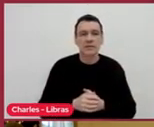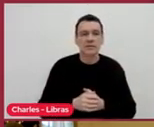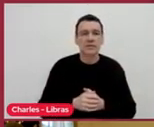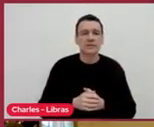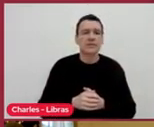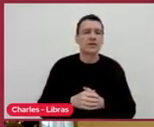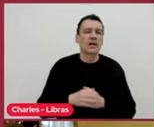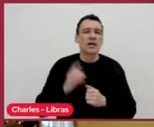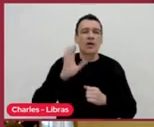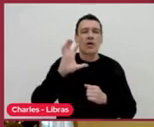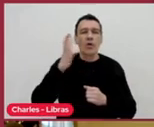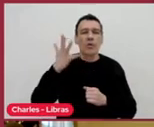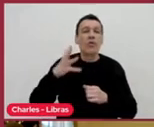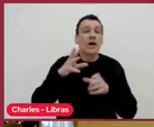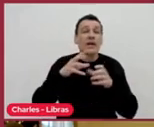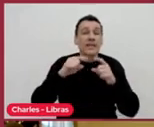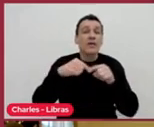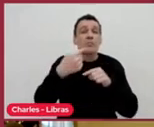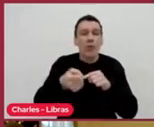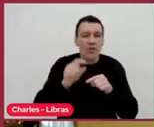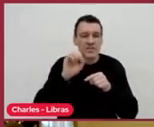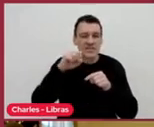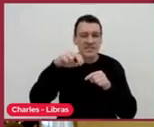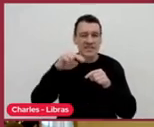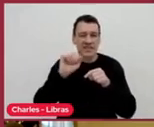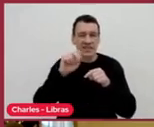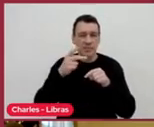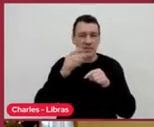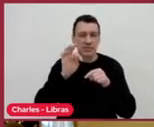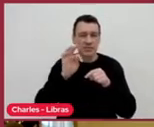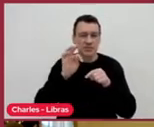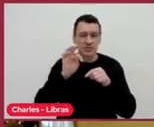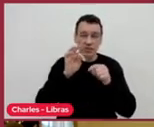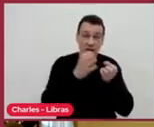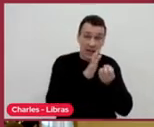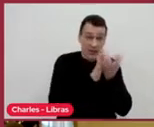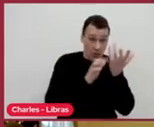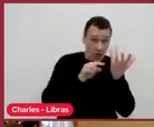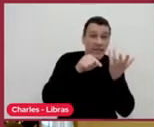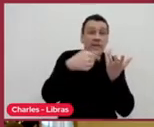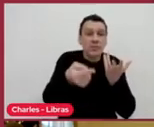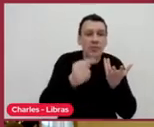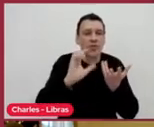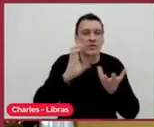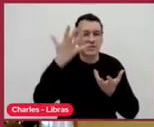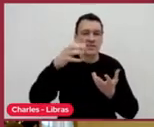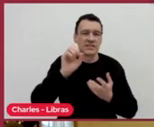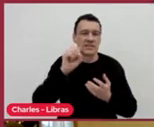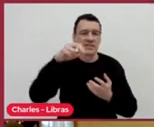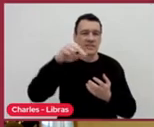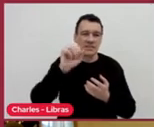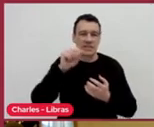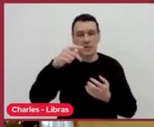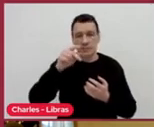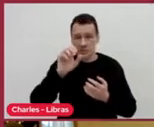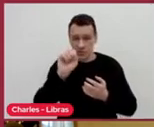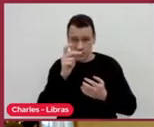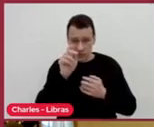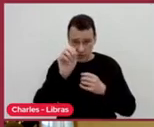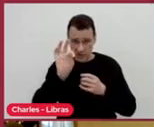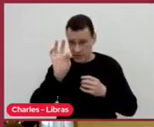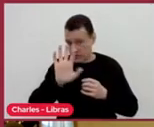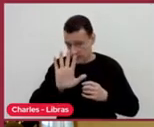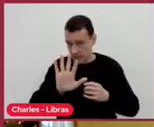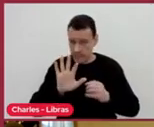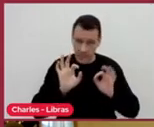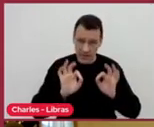was generated. This could be complicated if we are using the traditional ways. But let's suppose we have